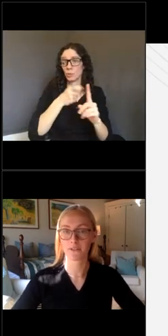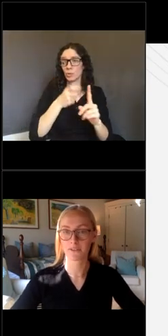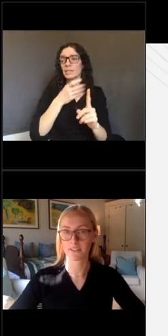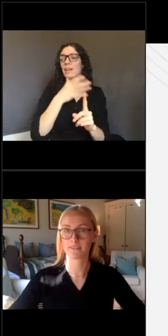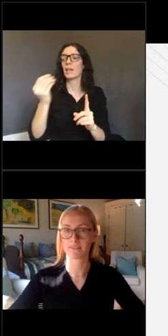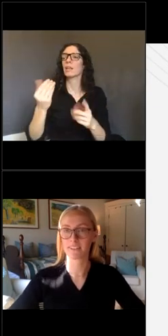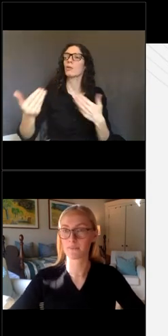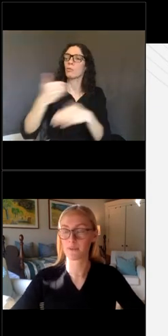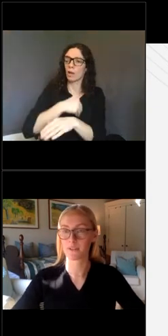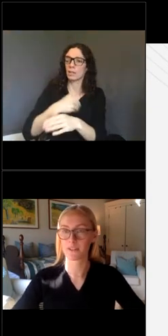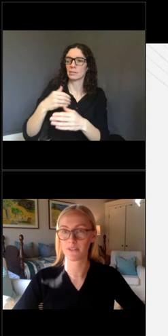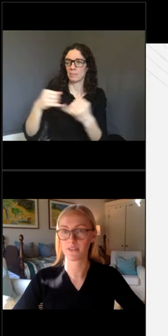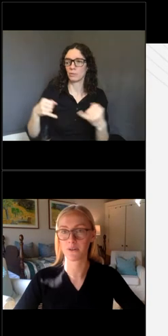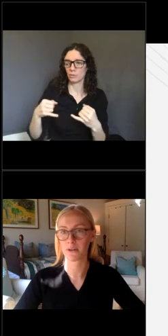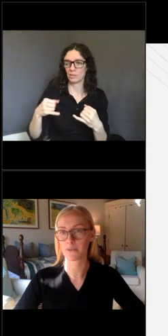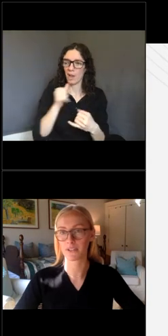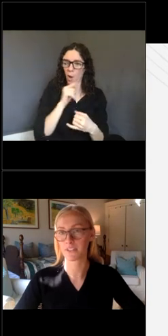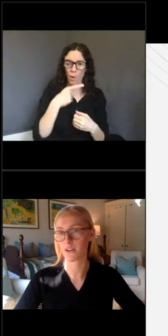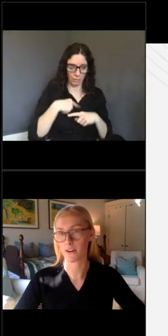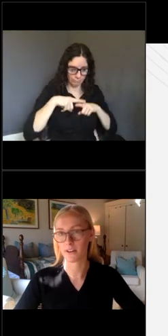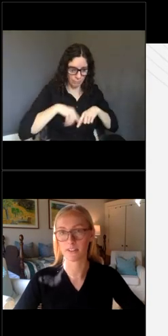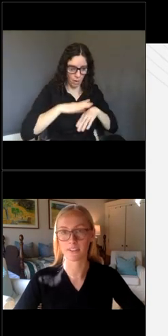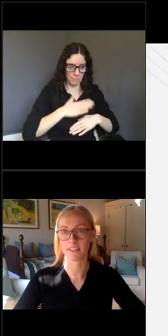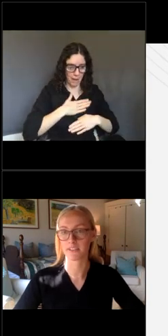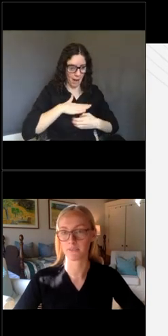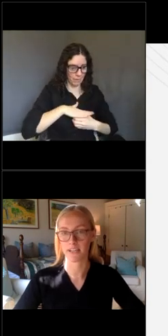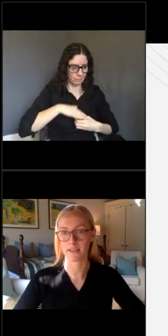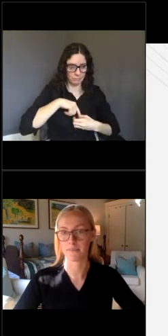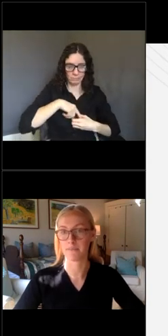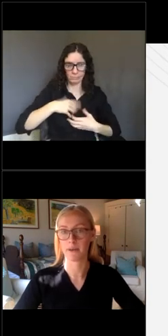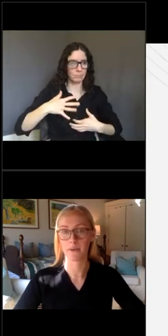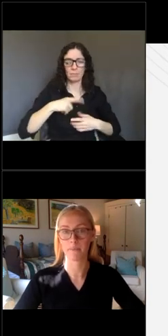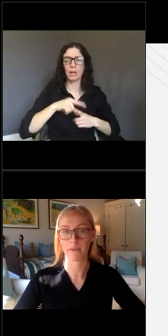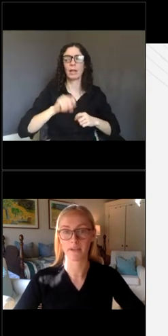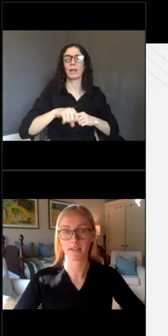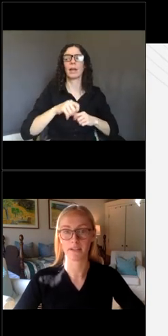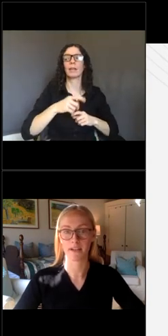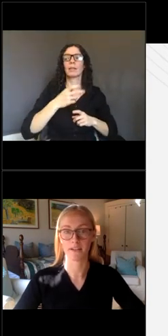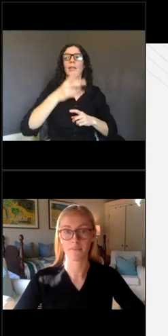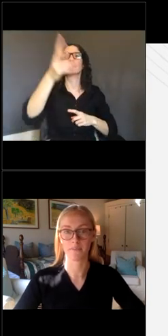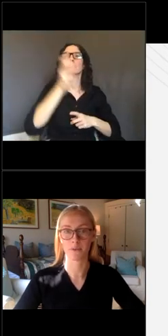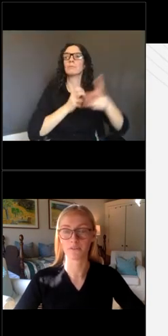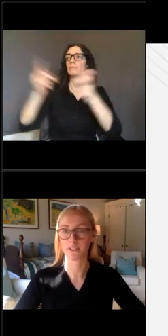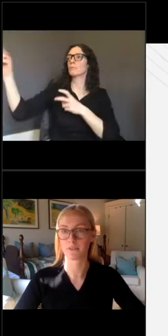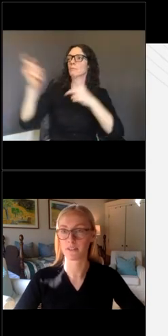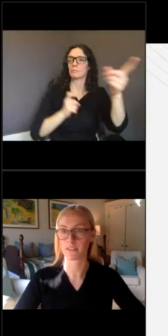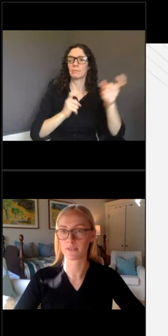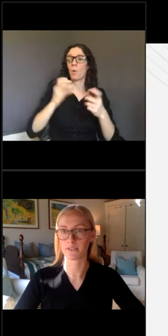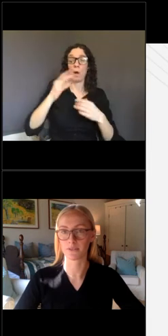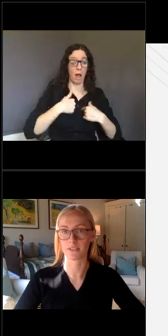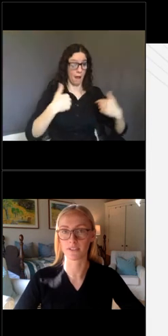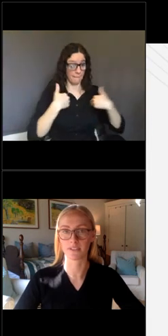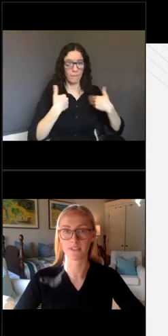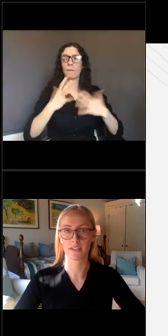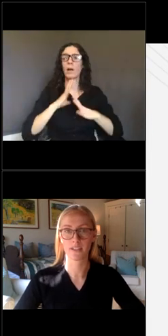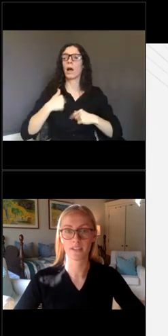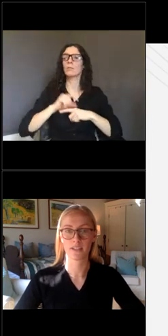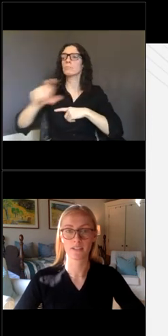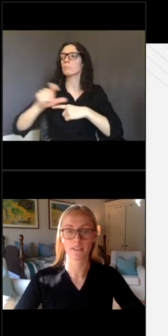And of course, it's important to know that cooperation is hard. It takes some time, but hopefully with these